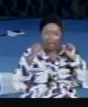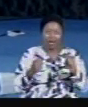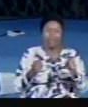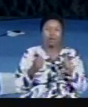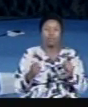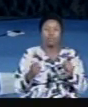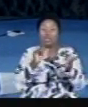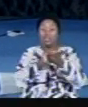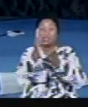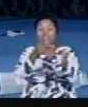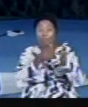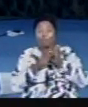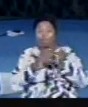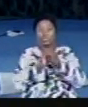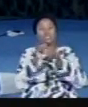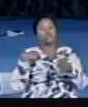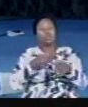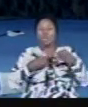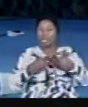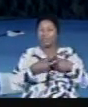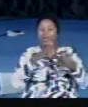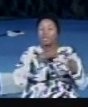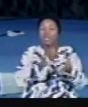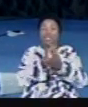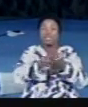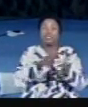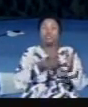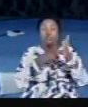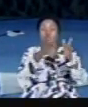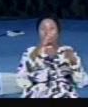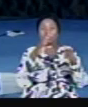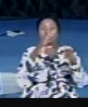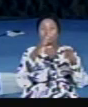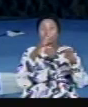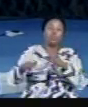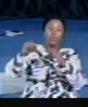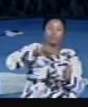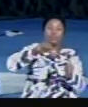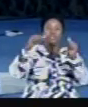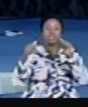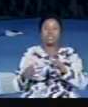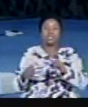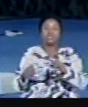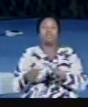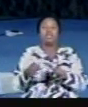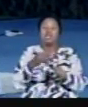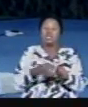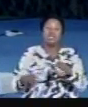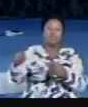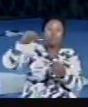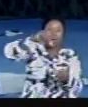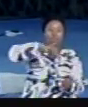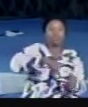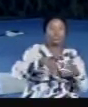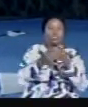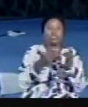we have, and that's the proof of the baptism, immersion in the Holy